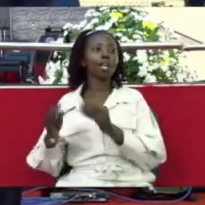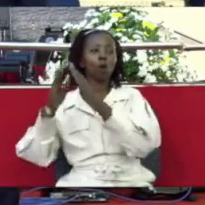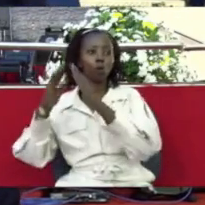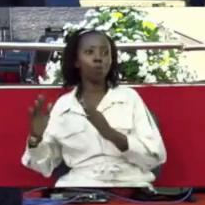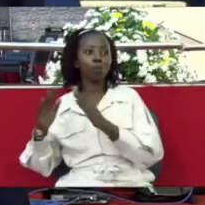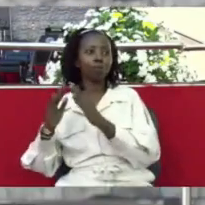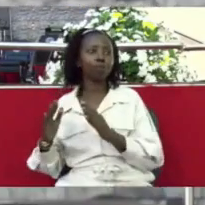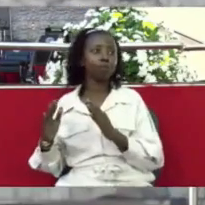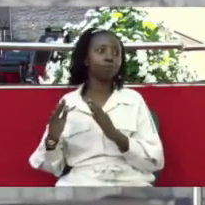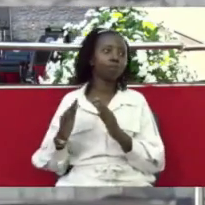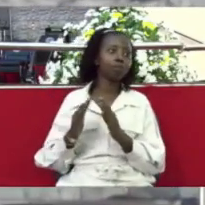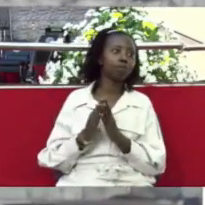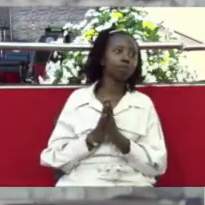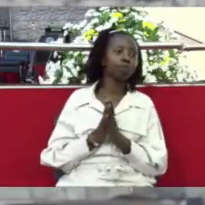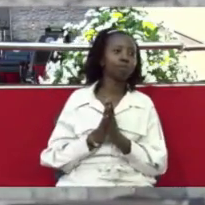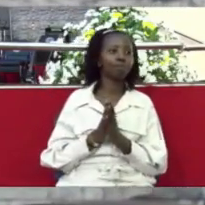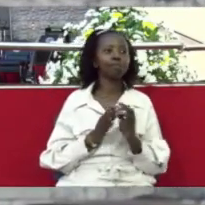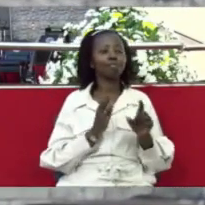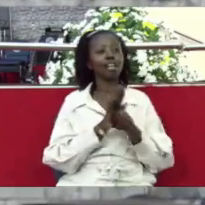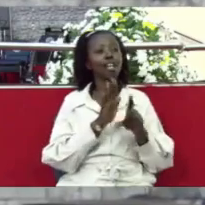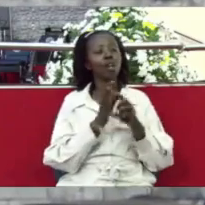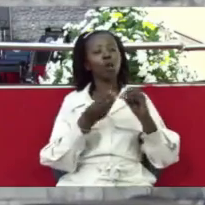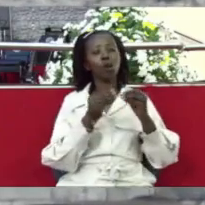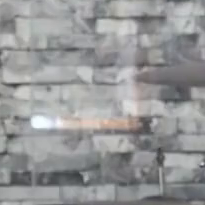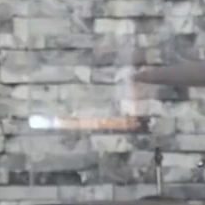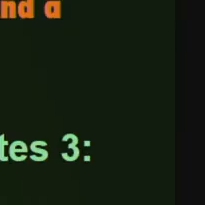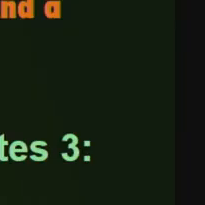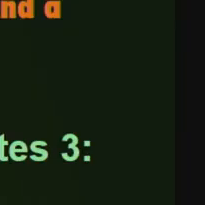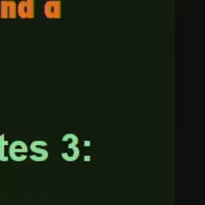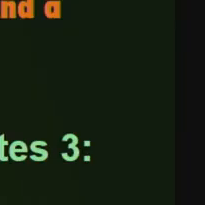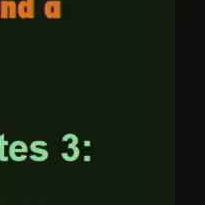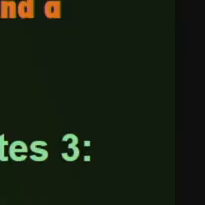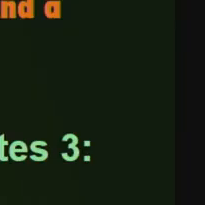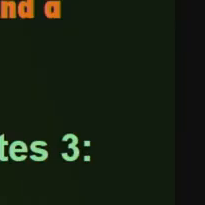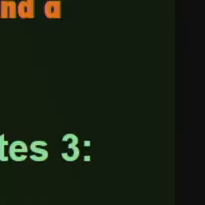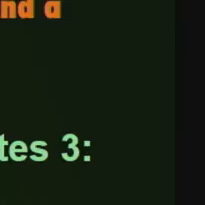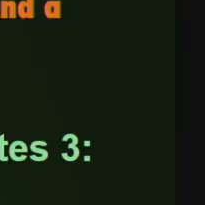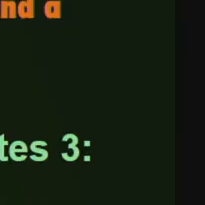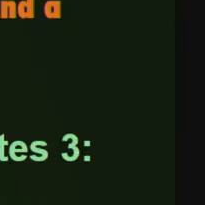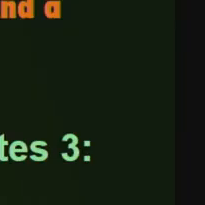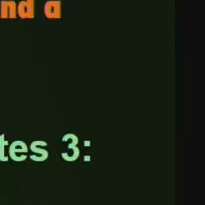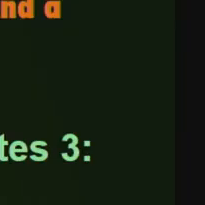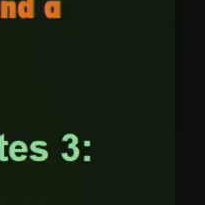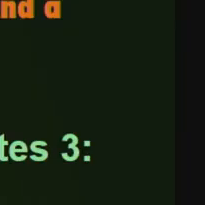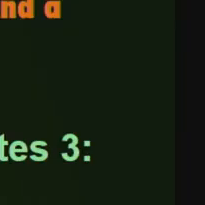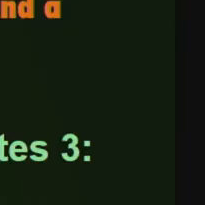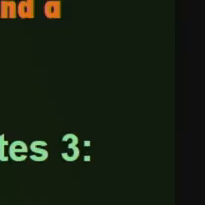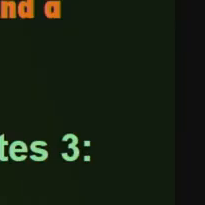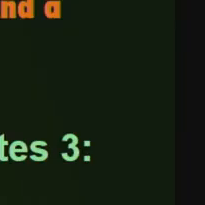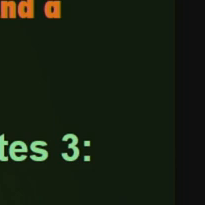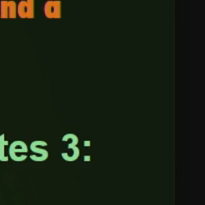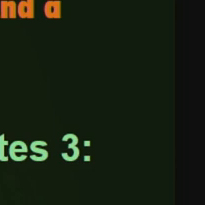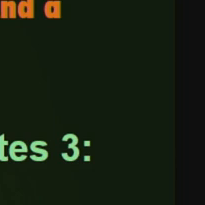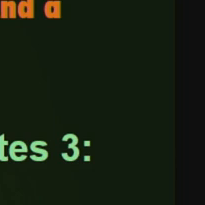number six. Tuenda katika sheria yetu ya sita. You must always wait a period of time between planting and harvesting.